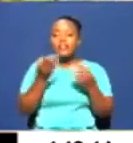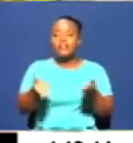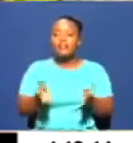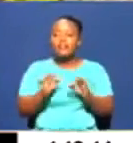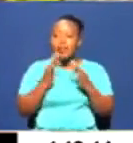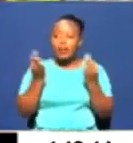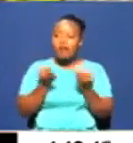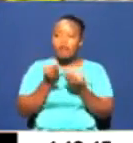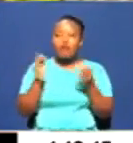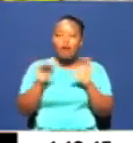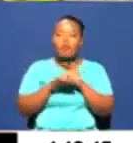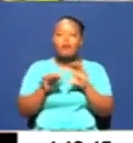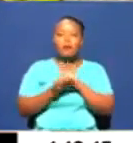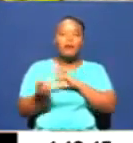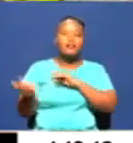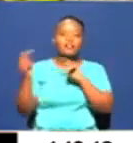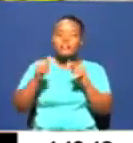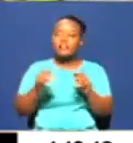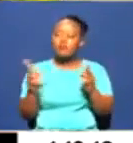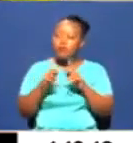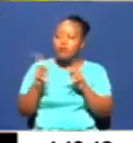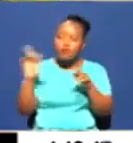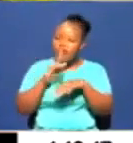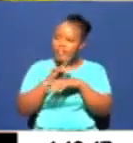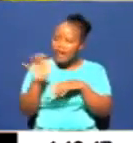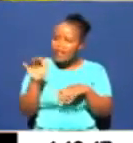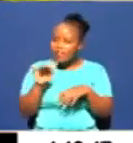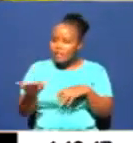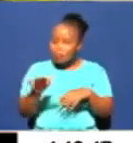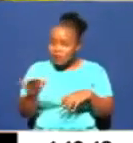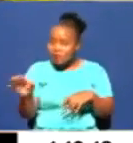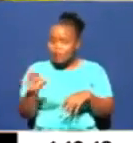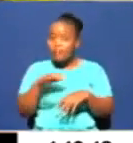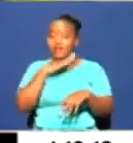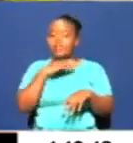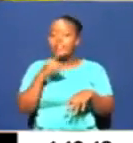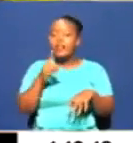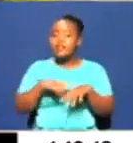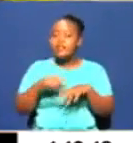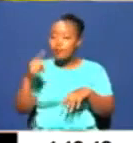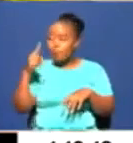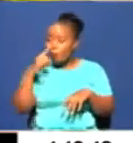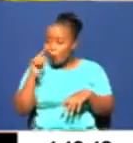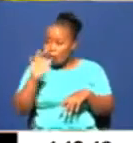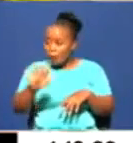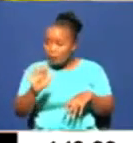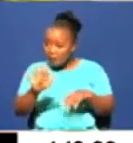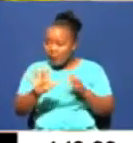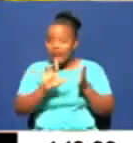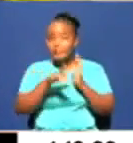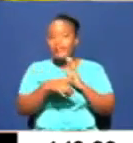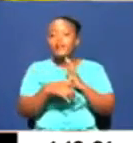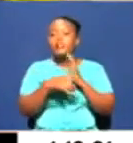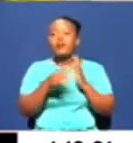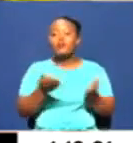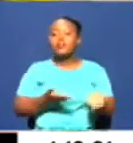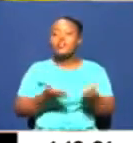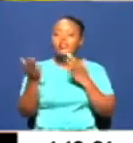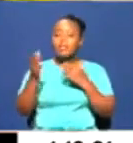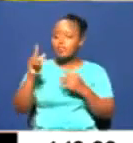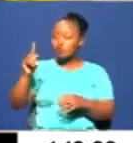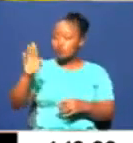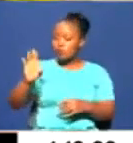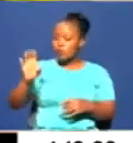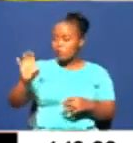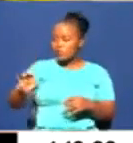here very early in the morning. Actually, he died at his home in Muthaiga, and after that, he was taken to Lee Funeral Home